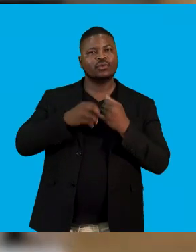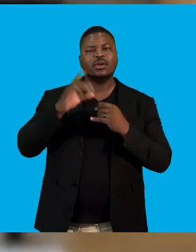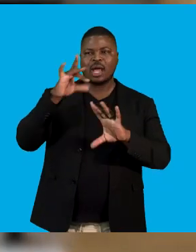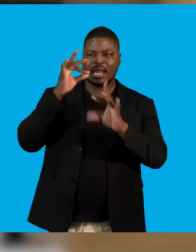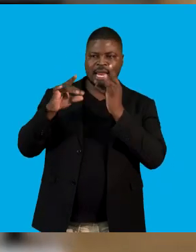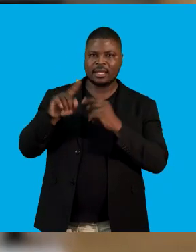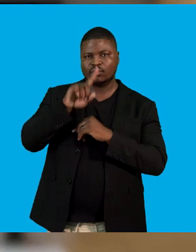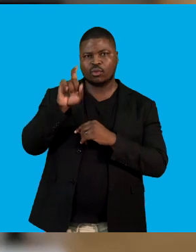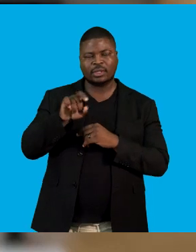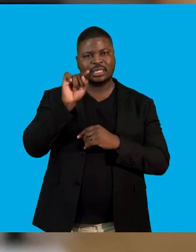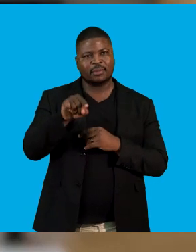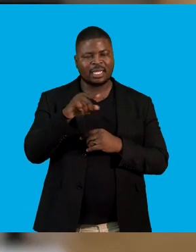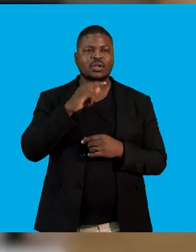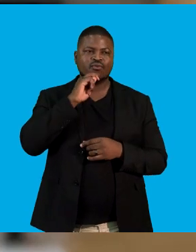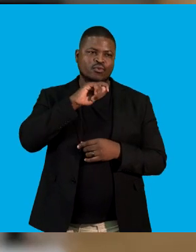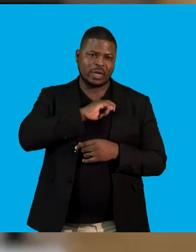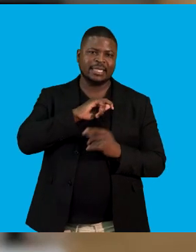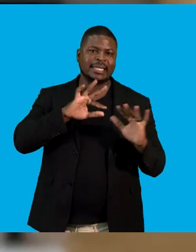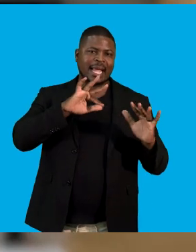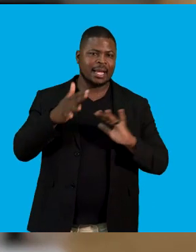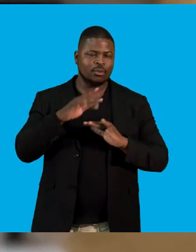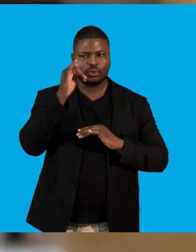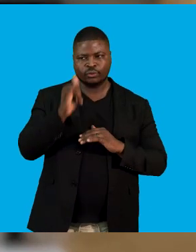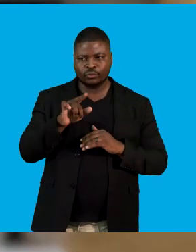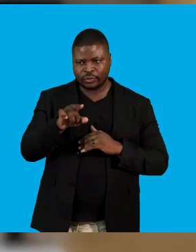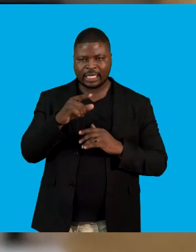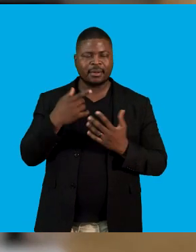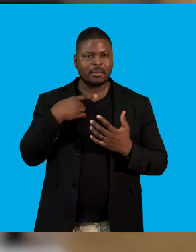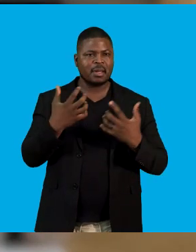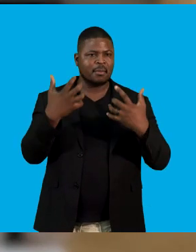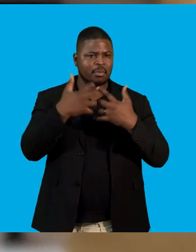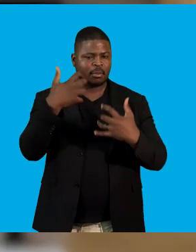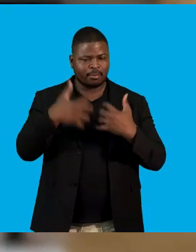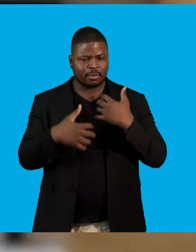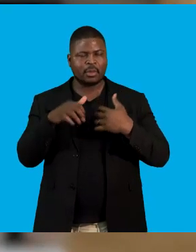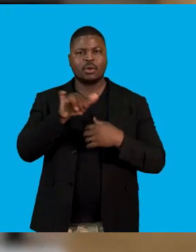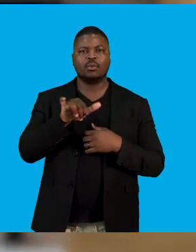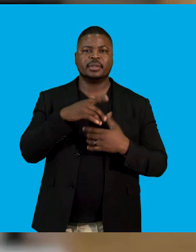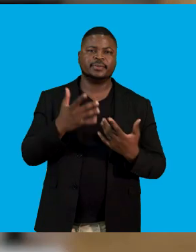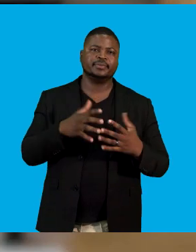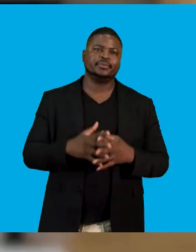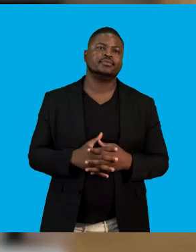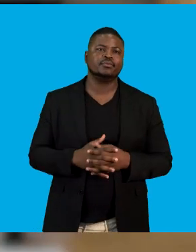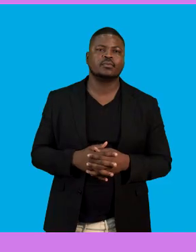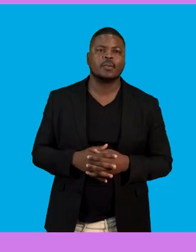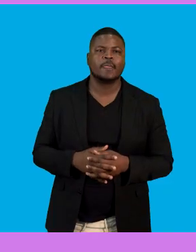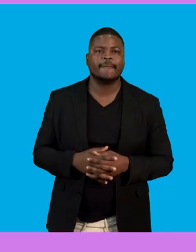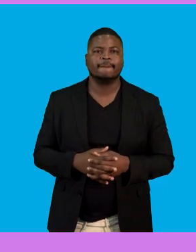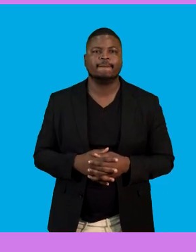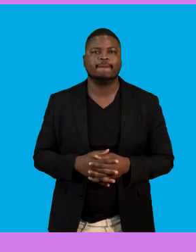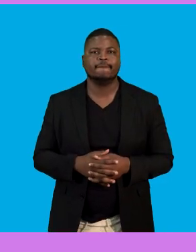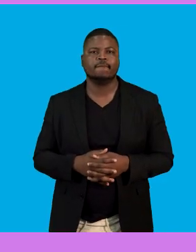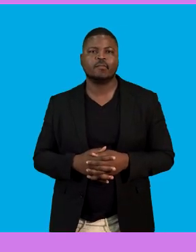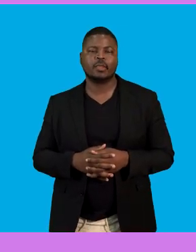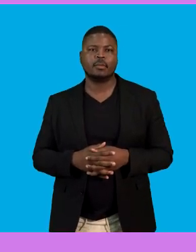let's analyze question according to reality and check if ever that would make sense in real sense. Okay, remember,